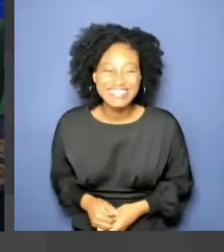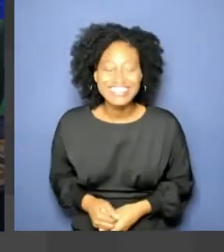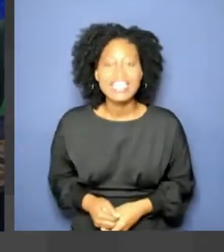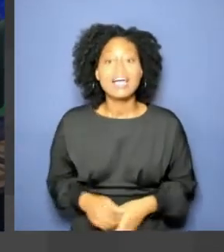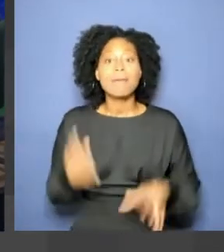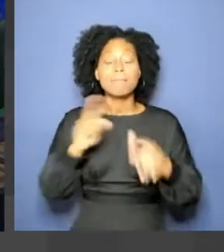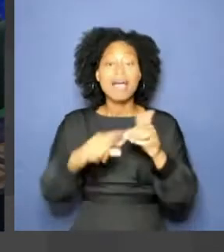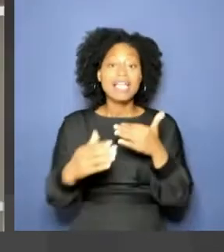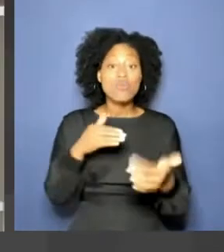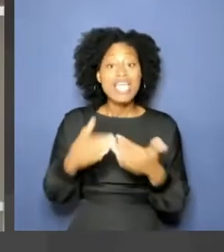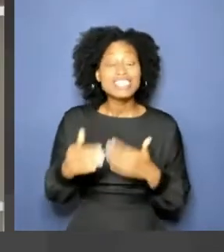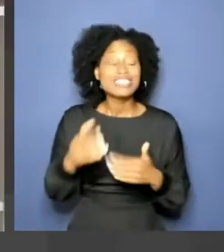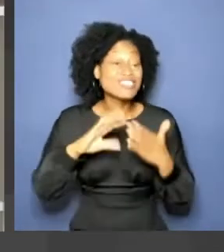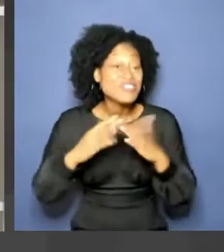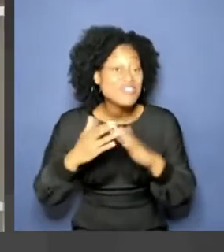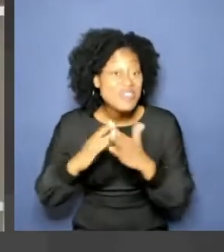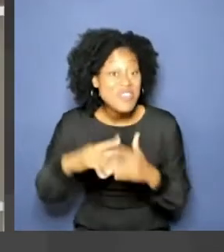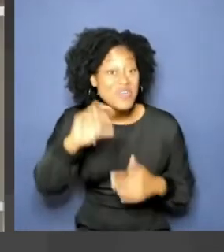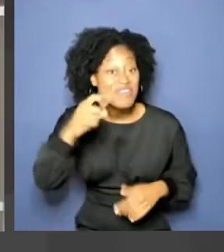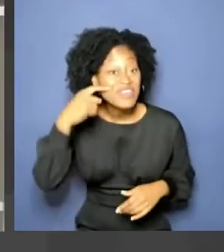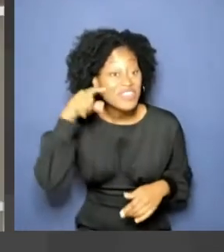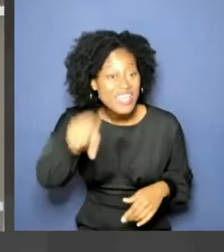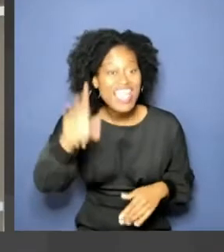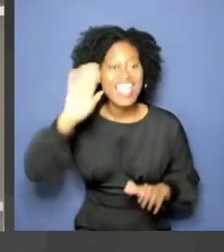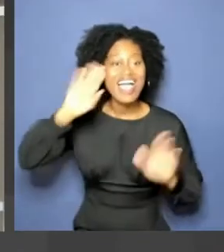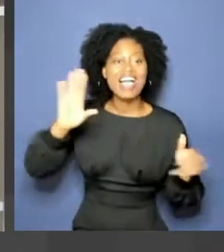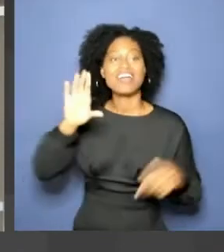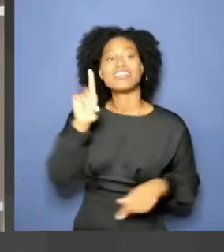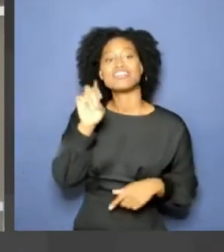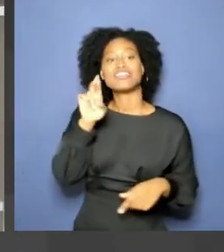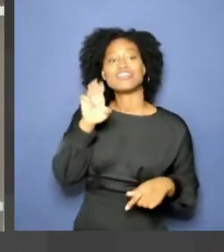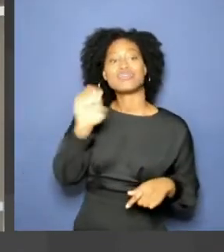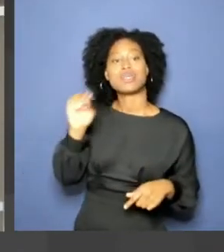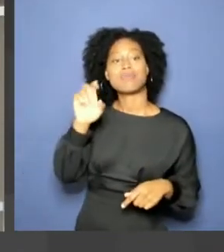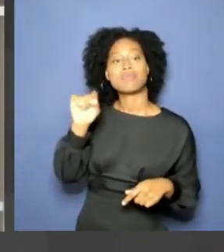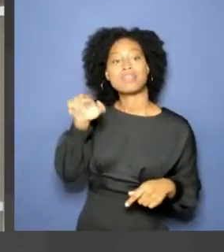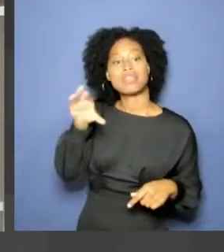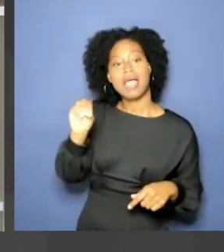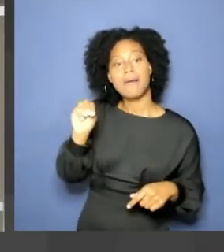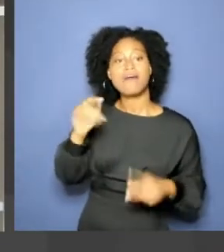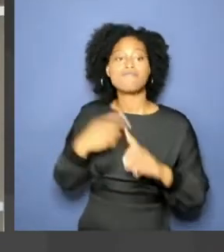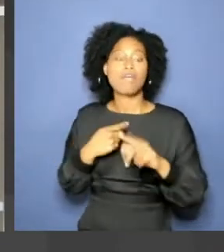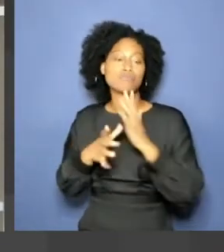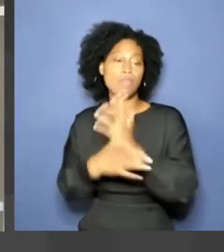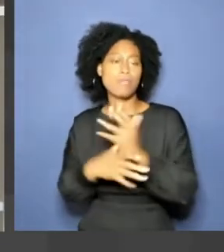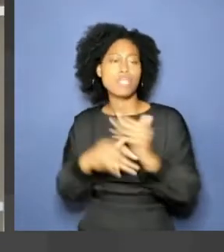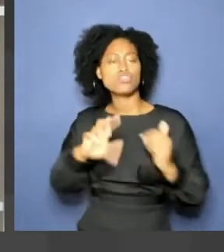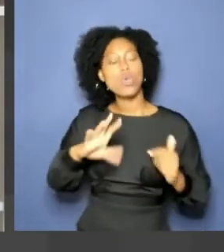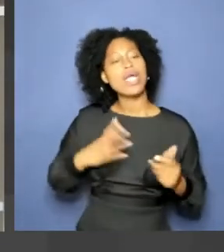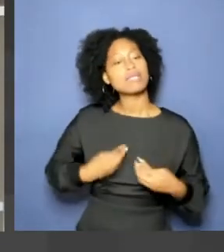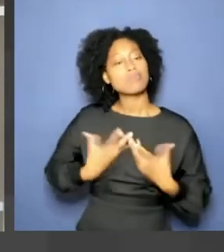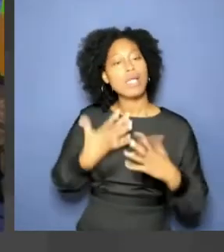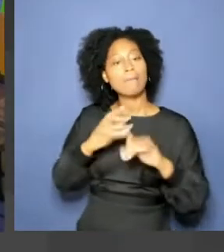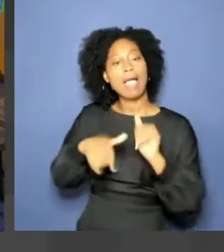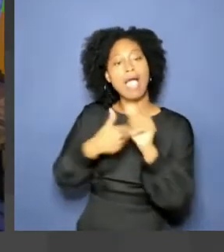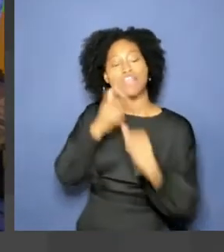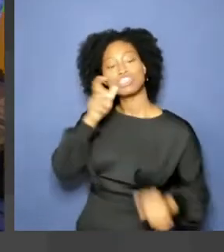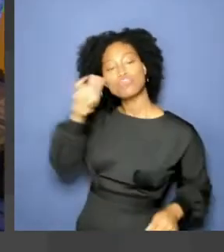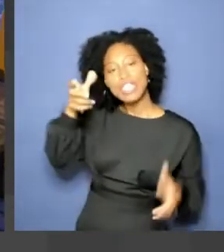you. Hi, it's Jinjam from Germany, and my question is, what was the inspiration behind the Shrieker?